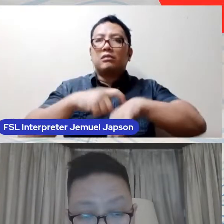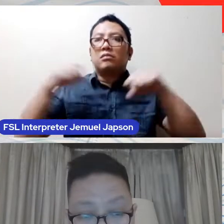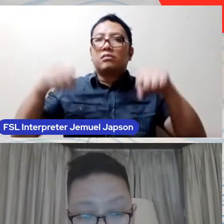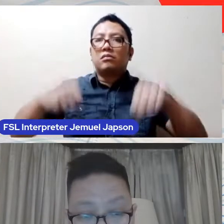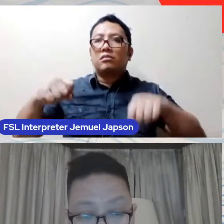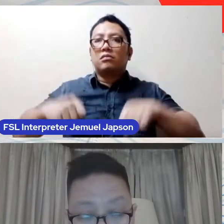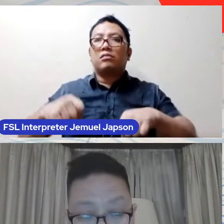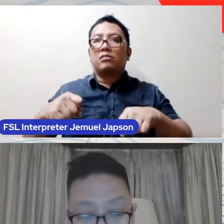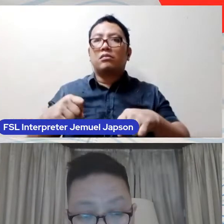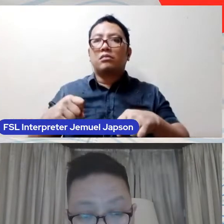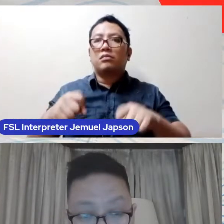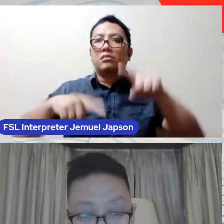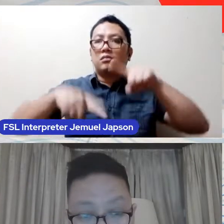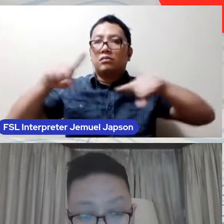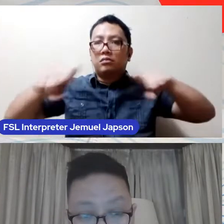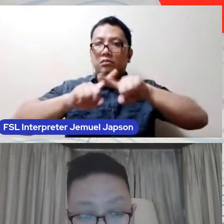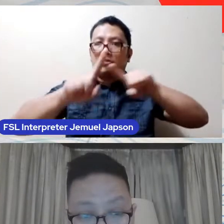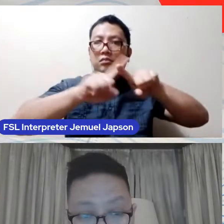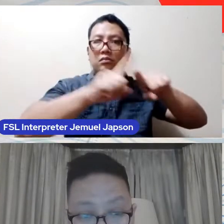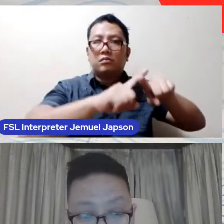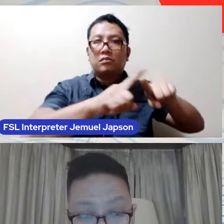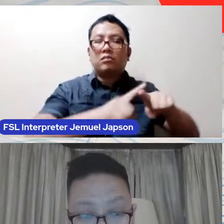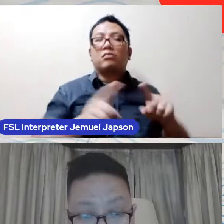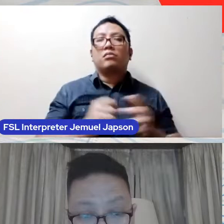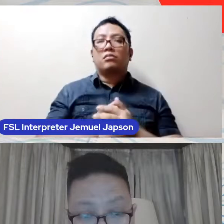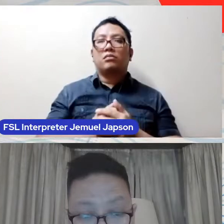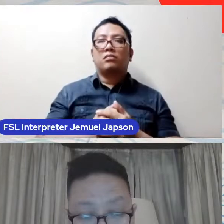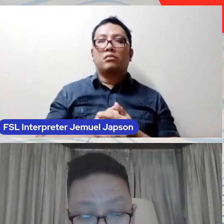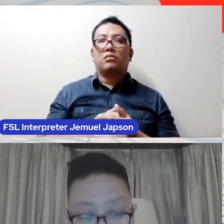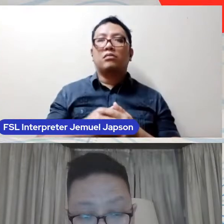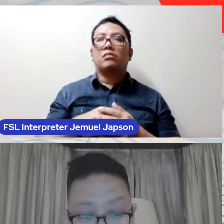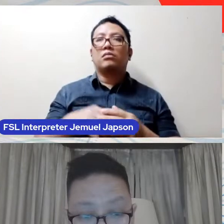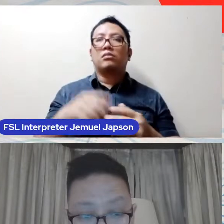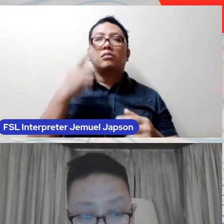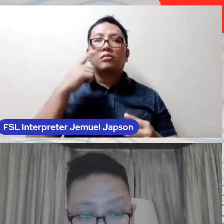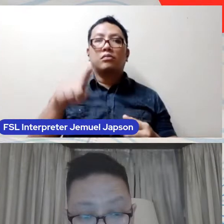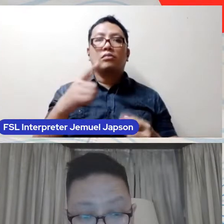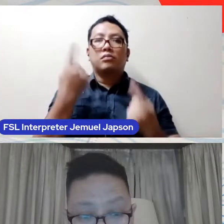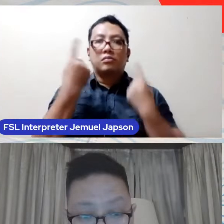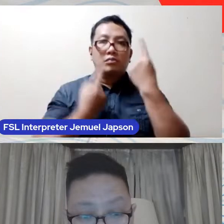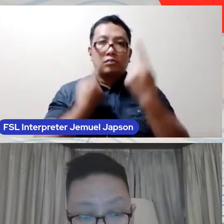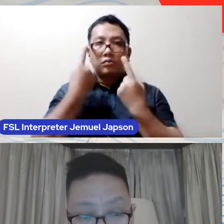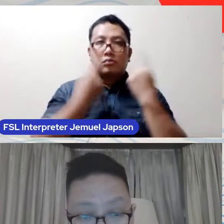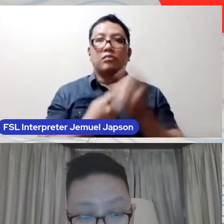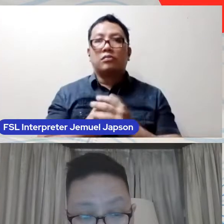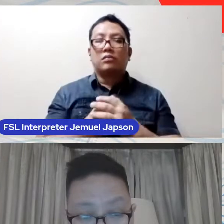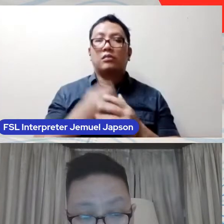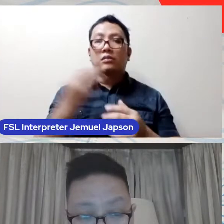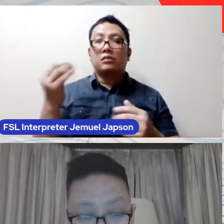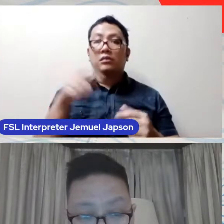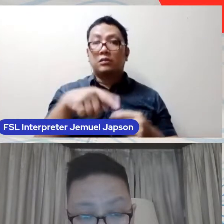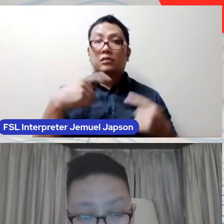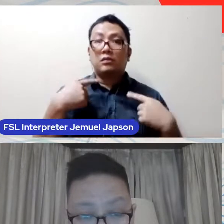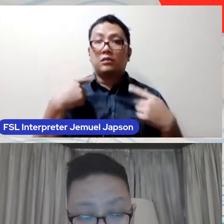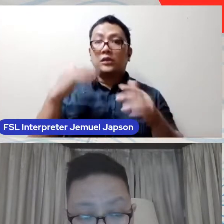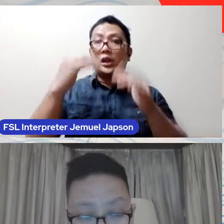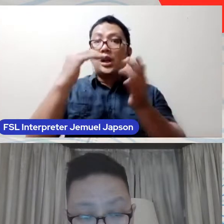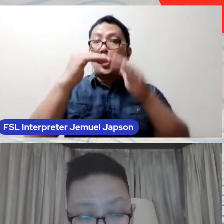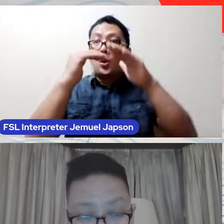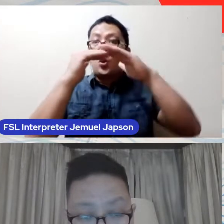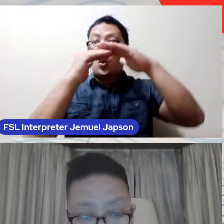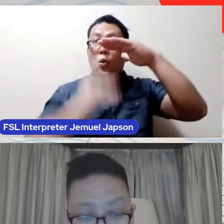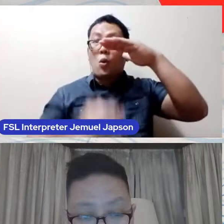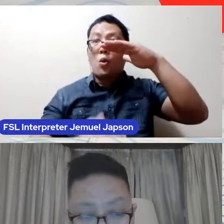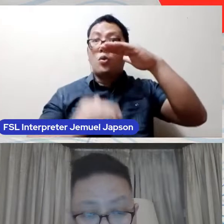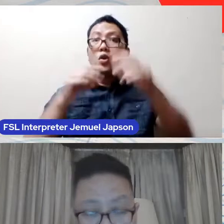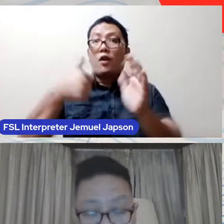of variance or possible points for reconsideration. Tapos nandyan yung undervote, overvote, ano rin po